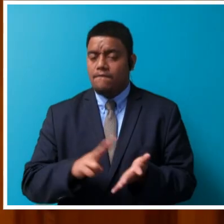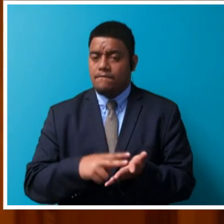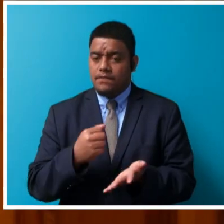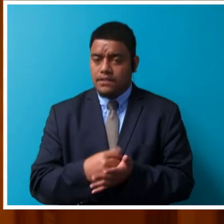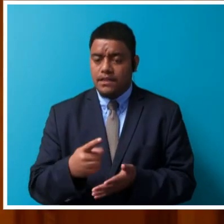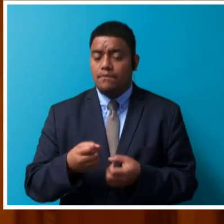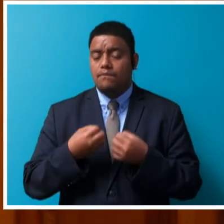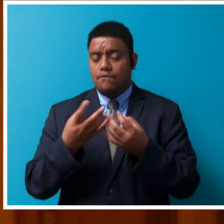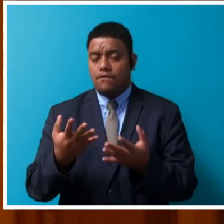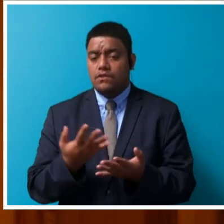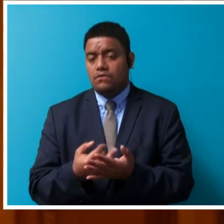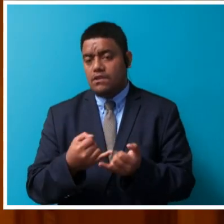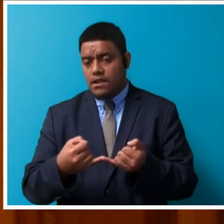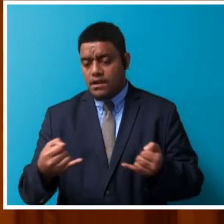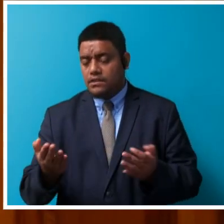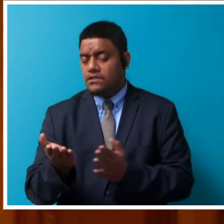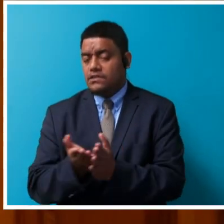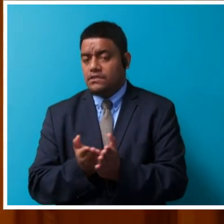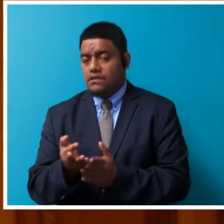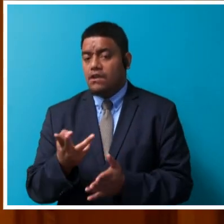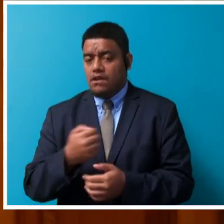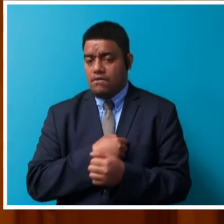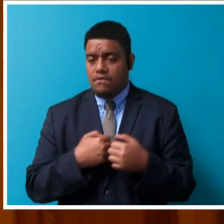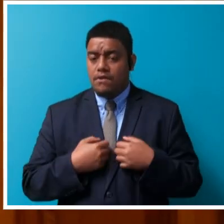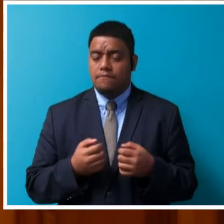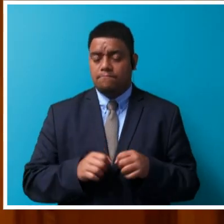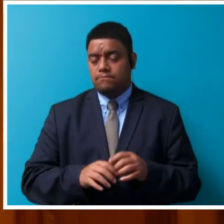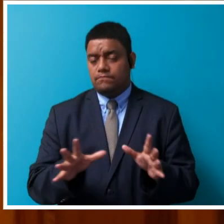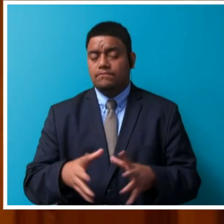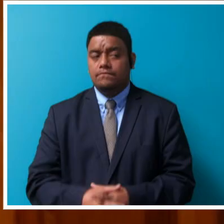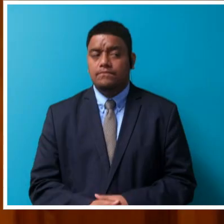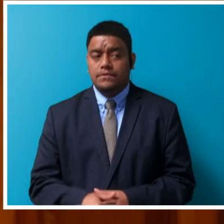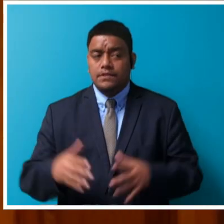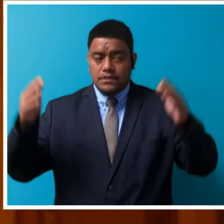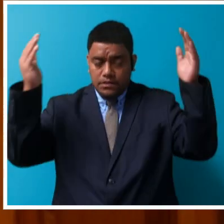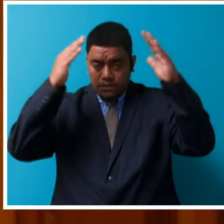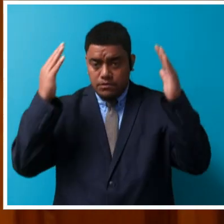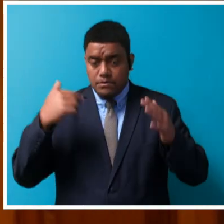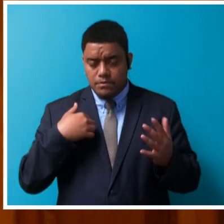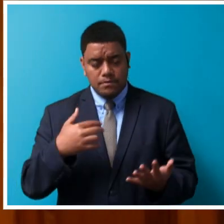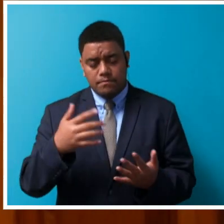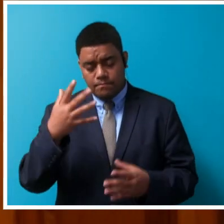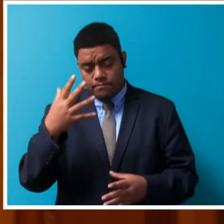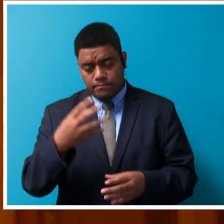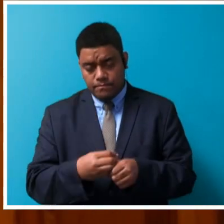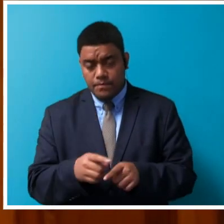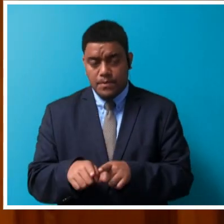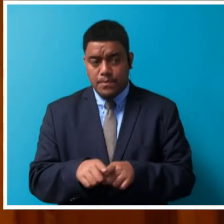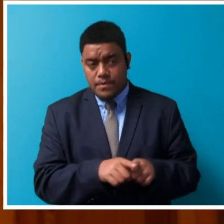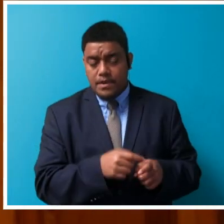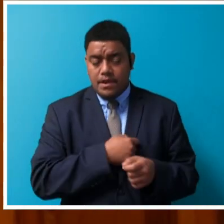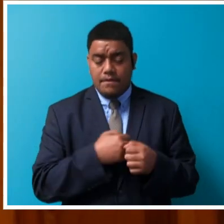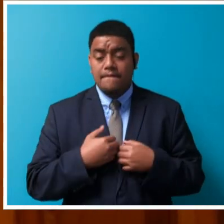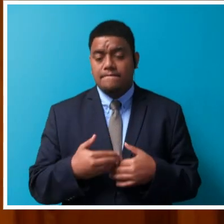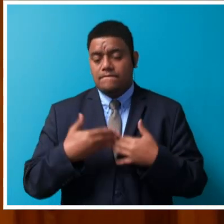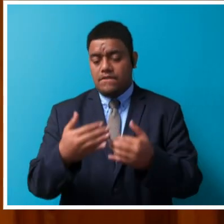provide streamlined consular services to our vast diaspora. Mr. Speaker, counting the cost means equipping our